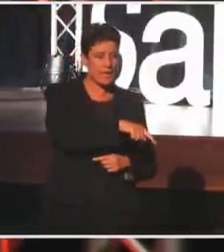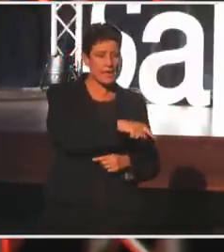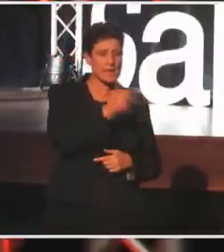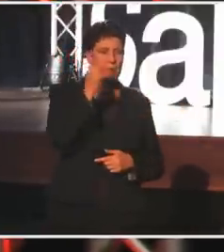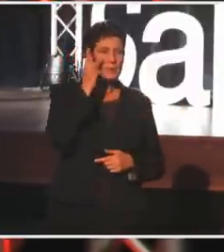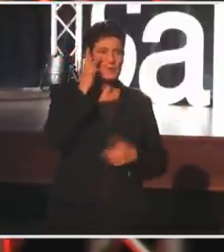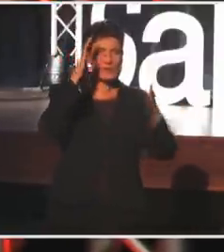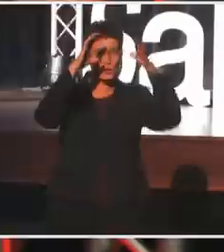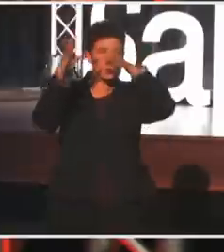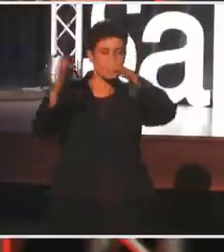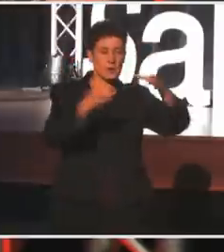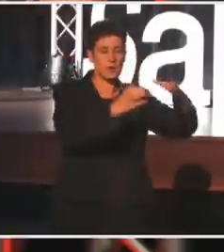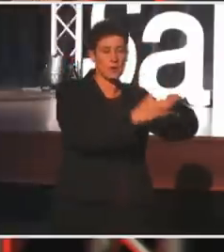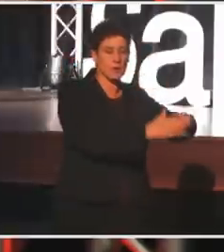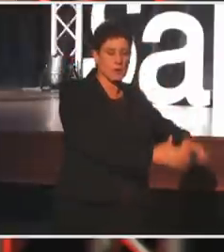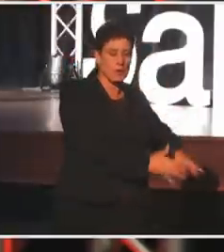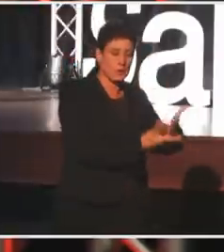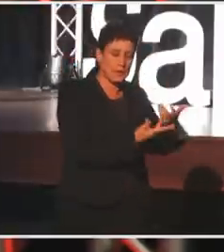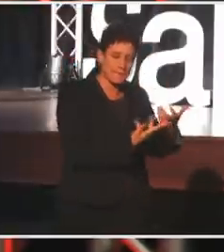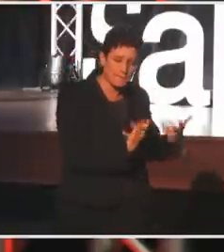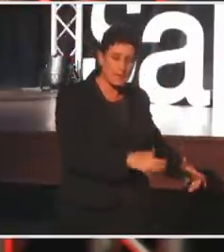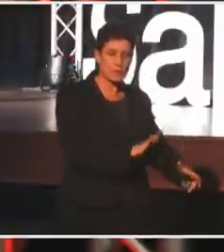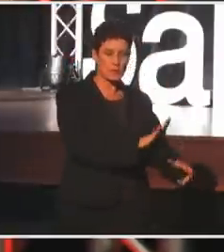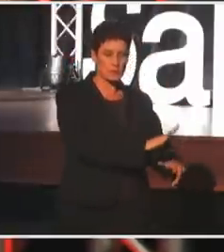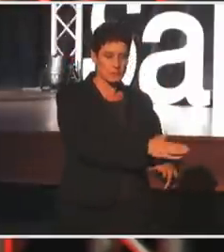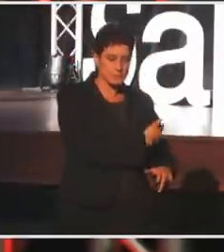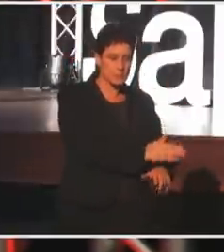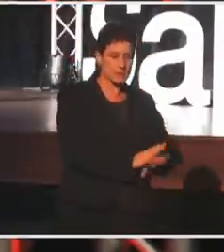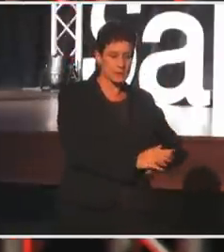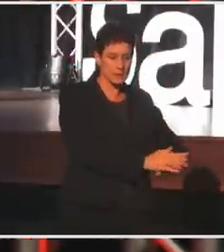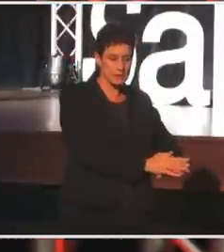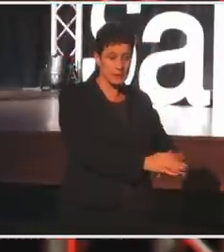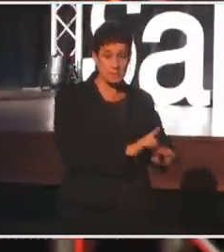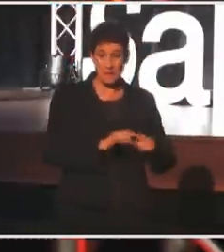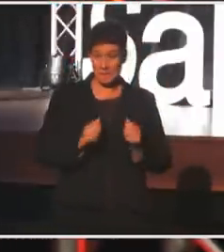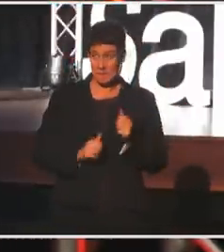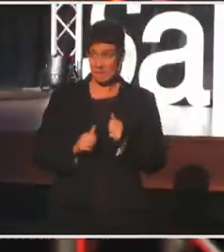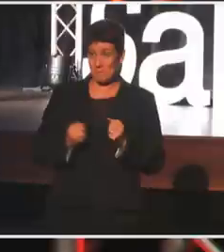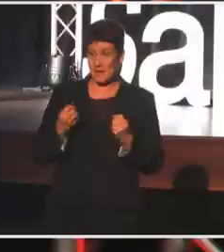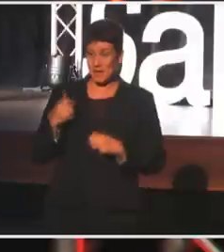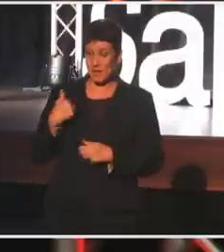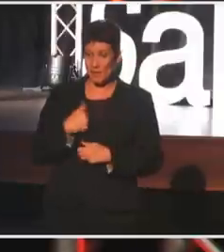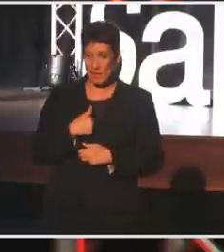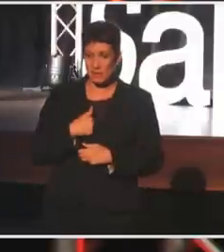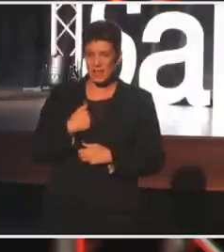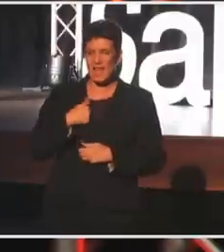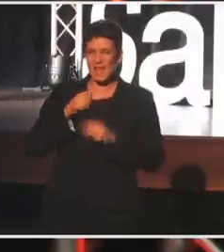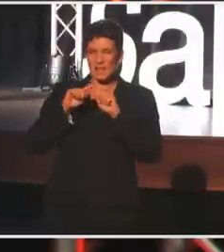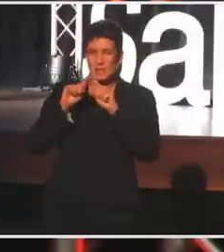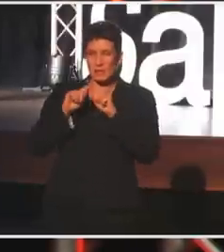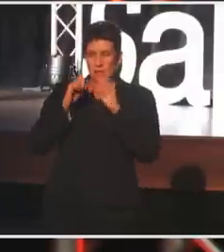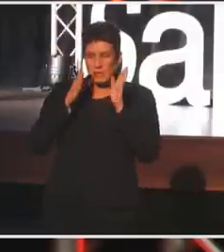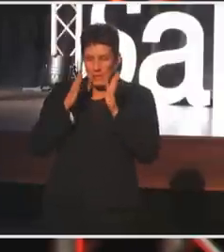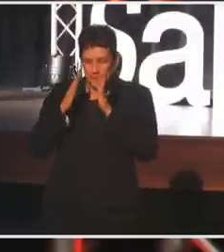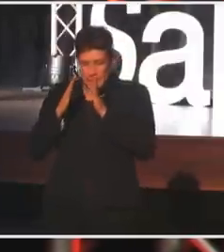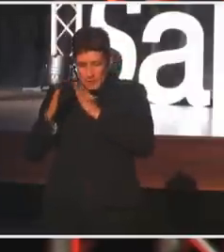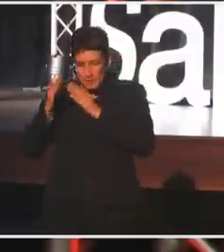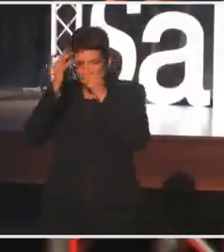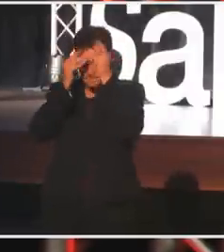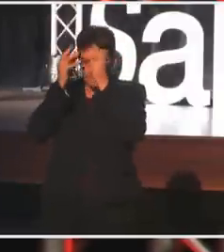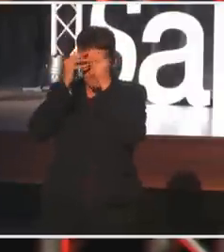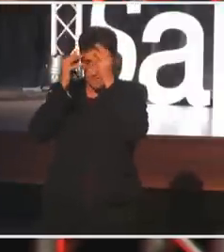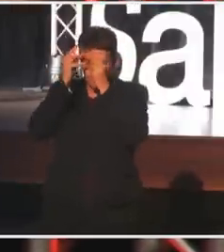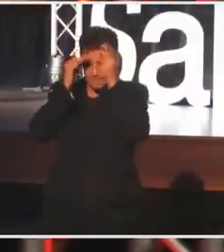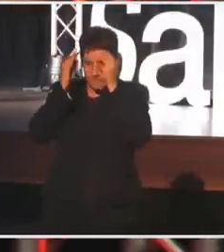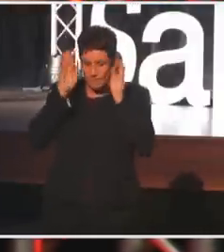visuals down when they put down their guitar, but many of us carry those extra steps with us